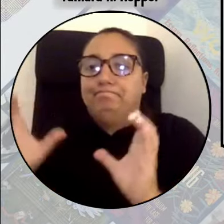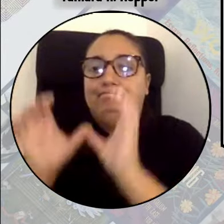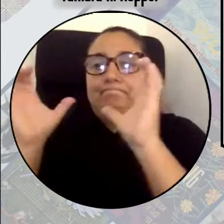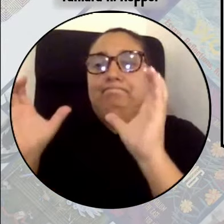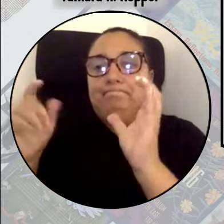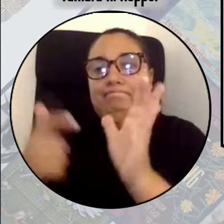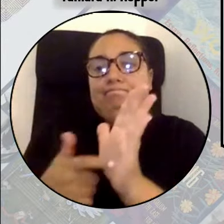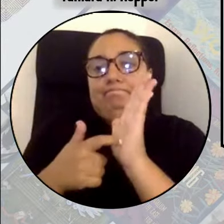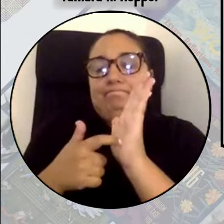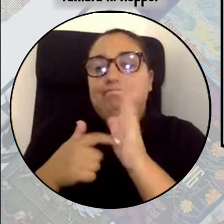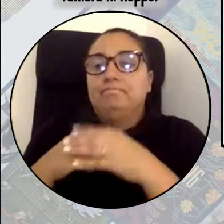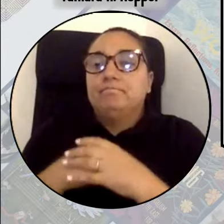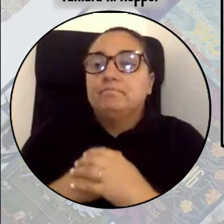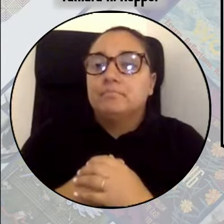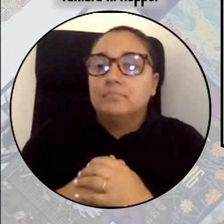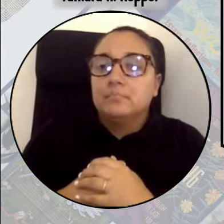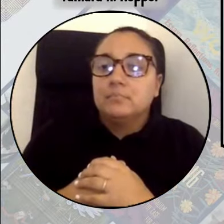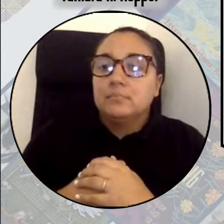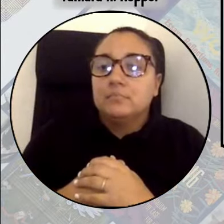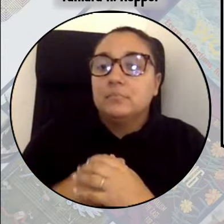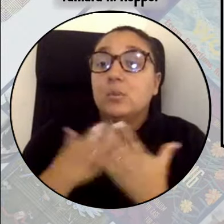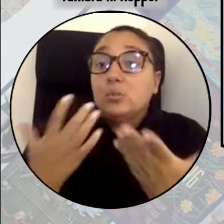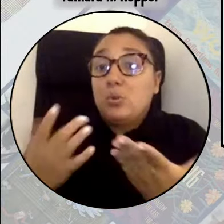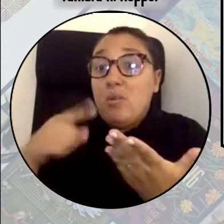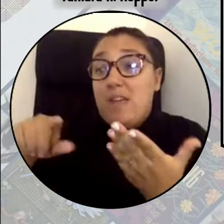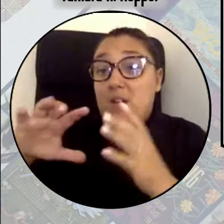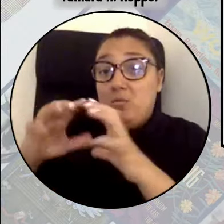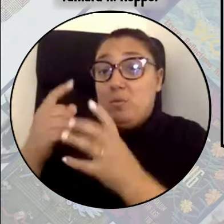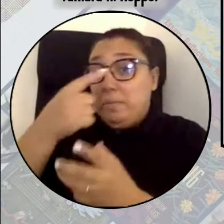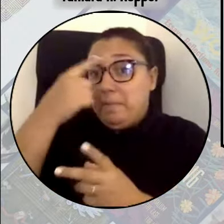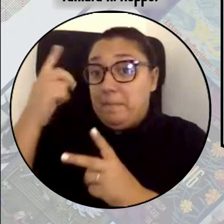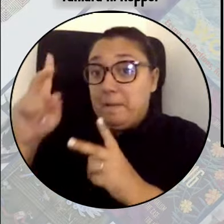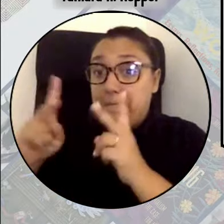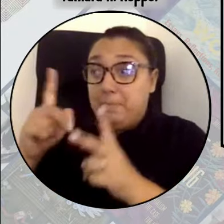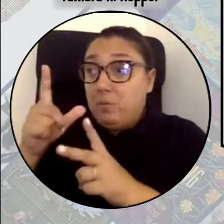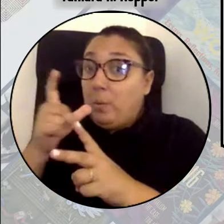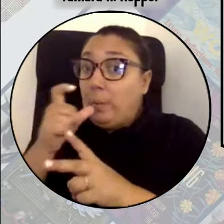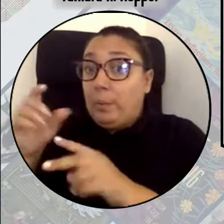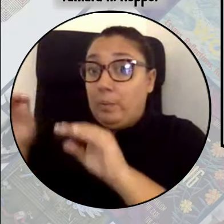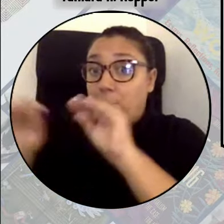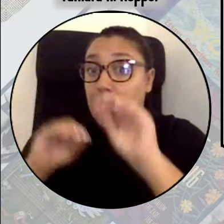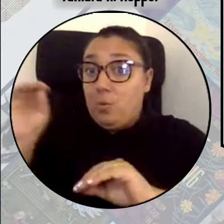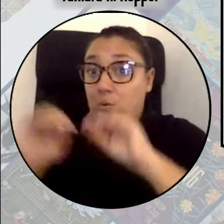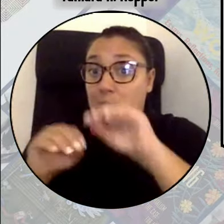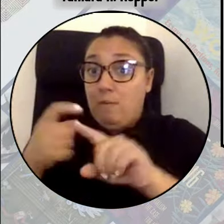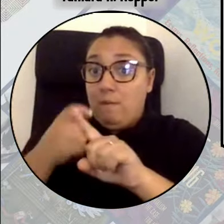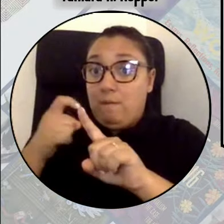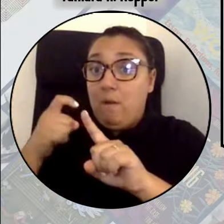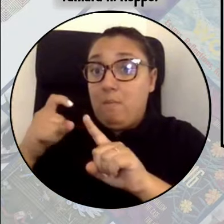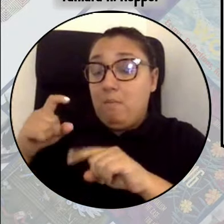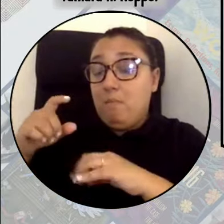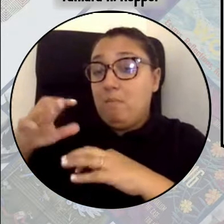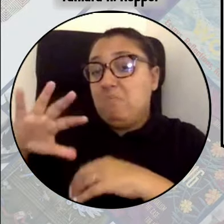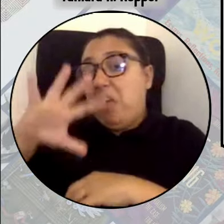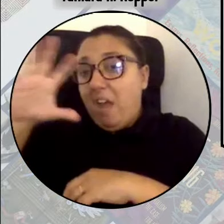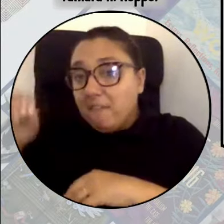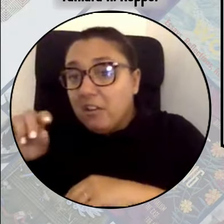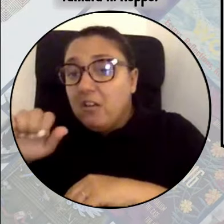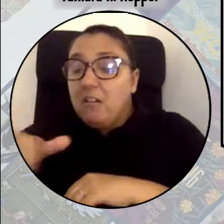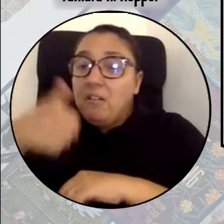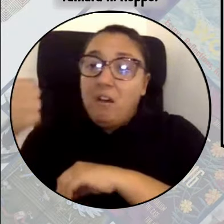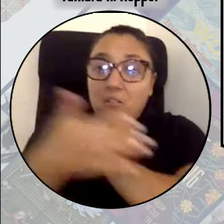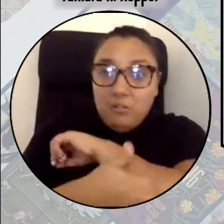and sometimes they're depicted as these so-called model minorities. But the reality is they're already being, you know, kind of filtered out in terms of